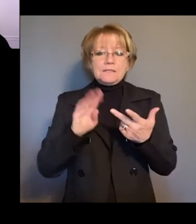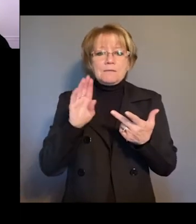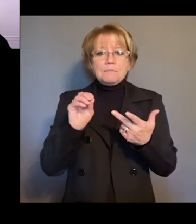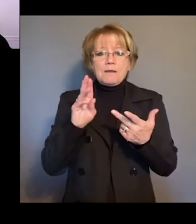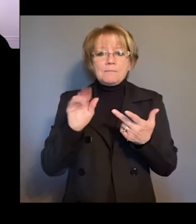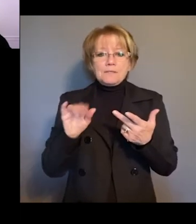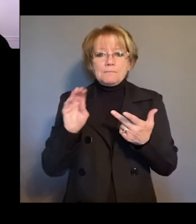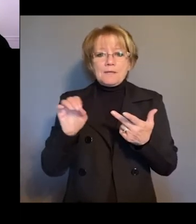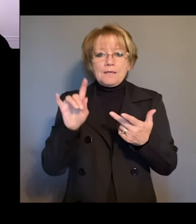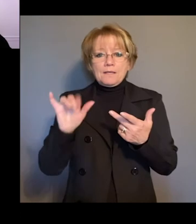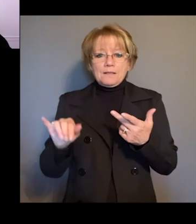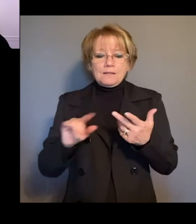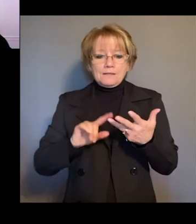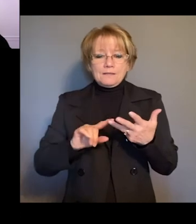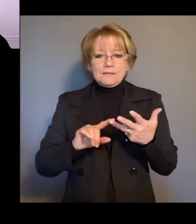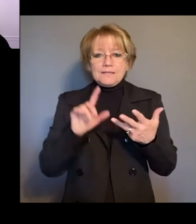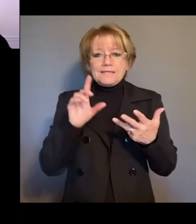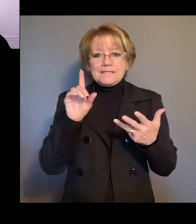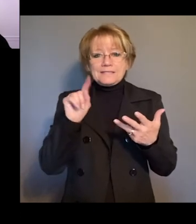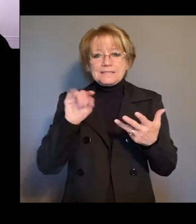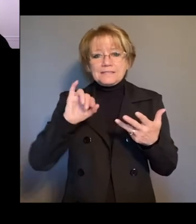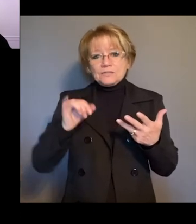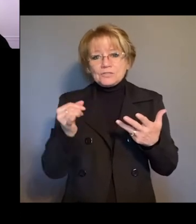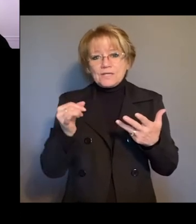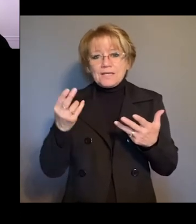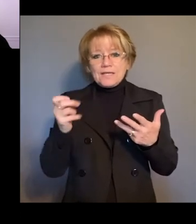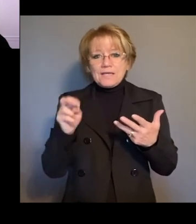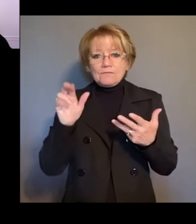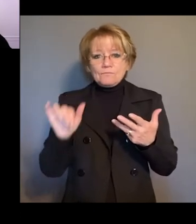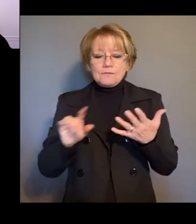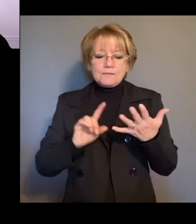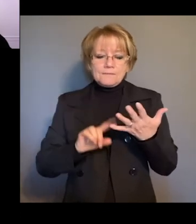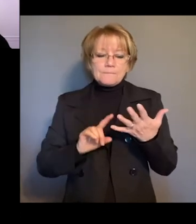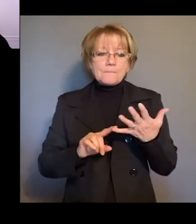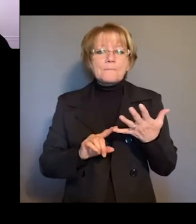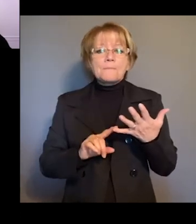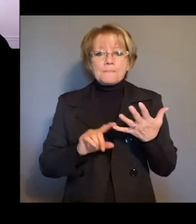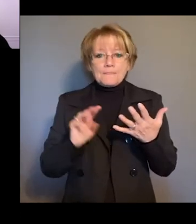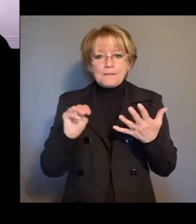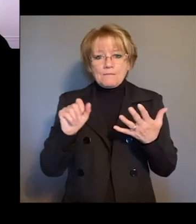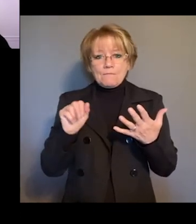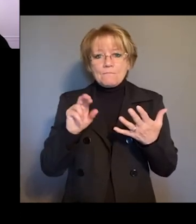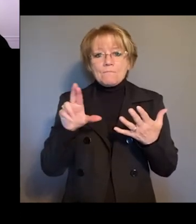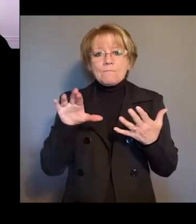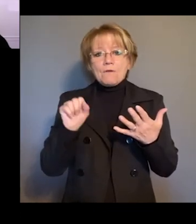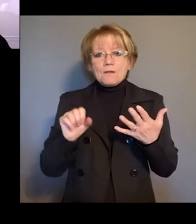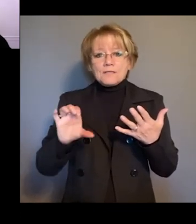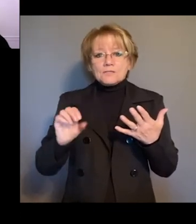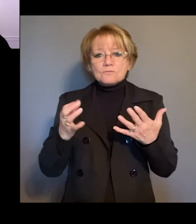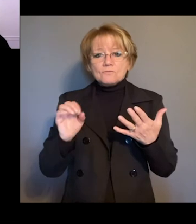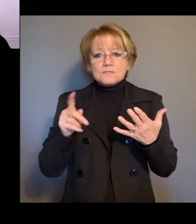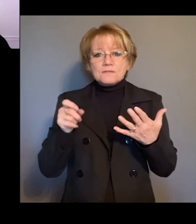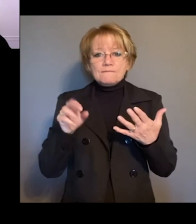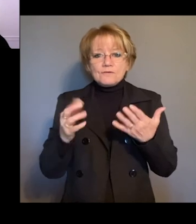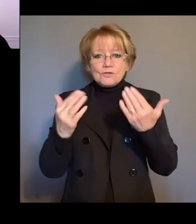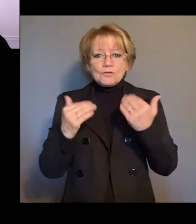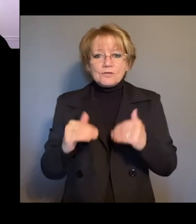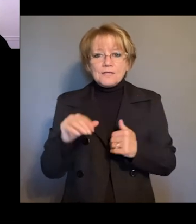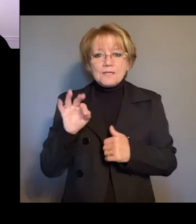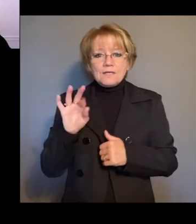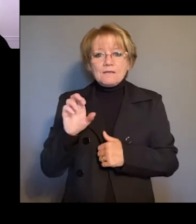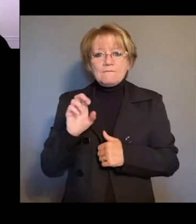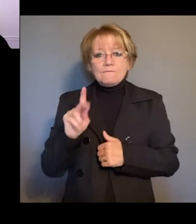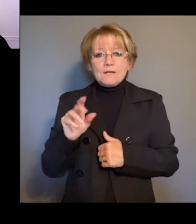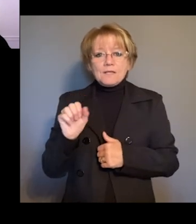Bailey, T.J. Henry, also Marcus Christopher and Frank Stevenson joined us for part one